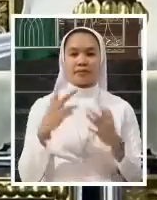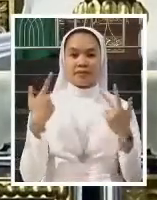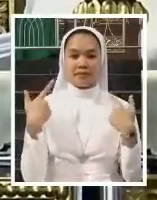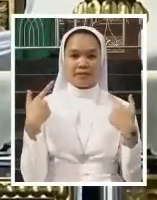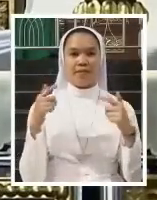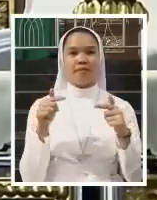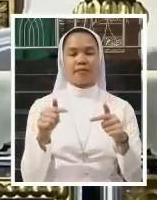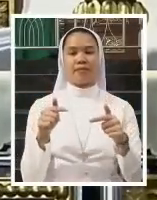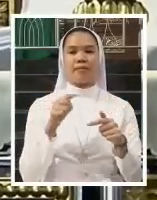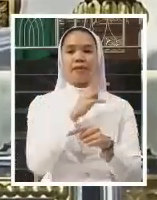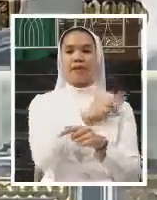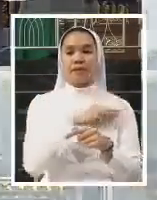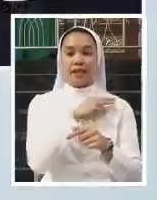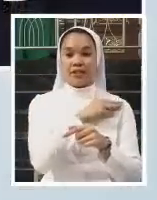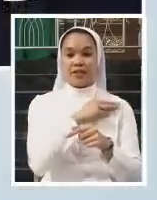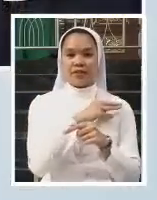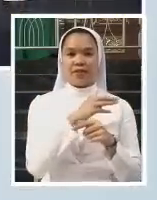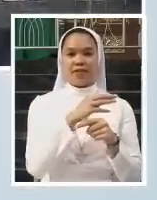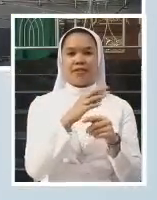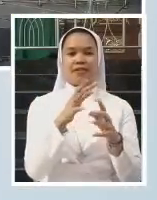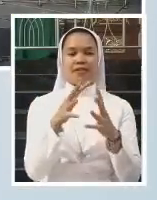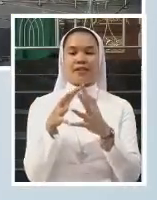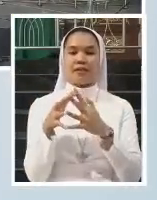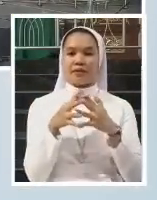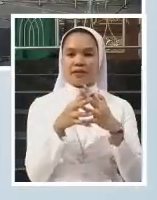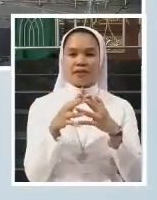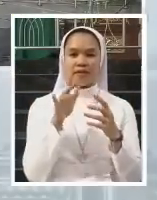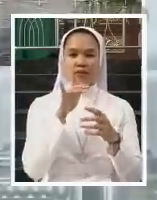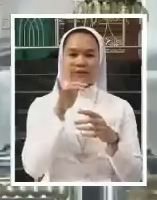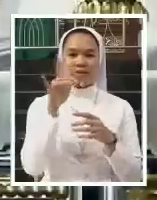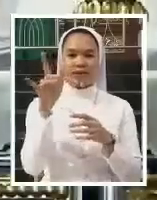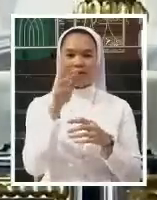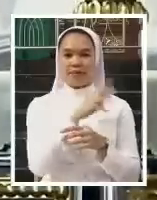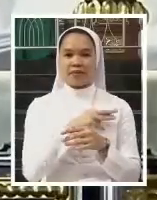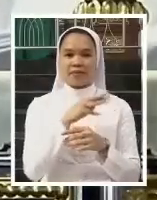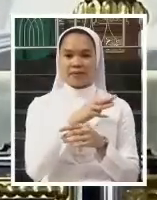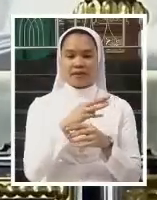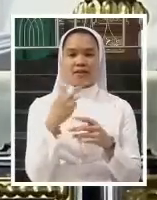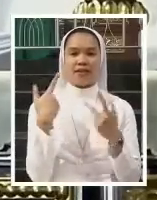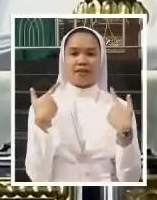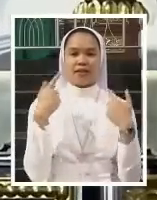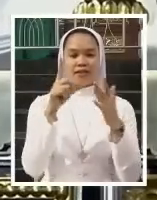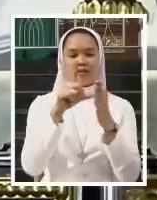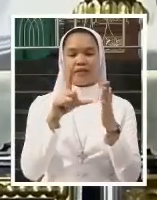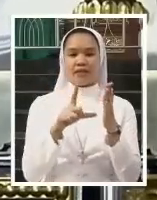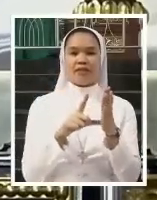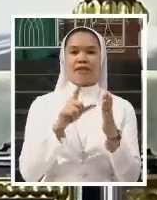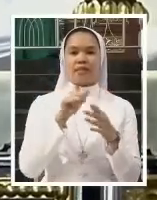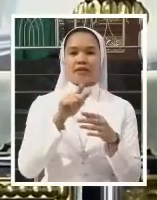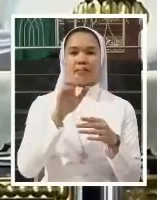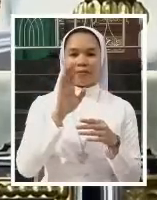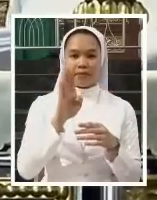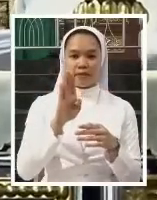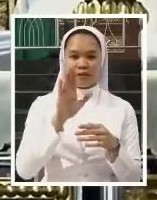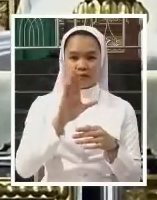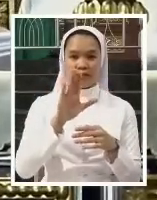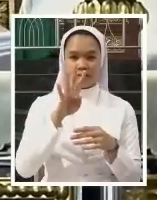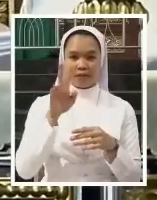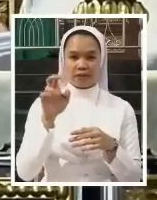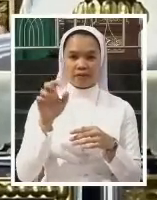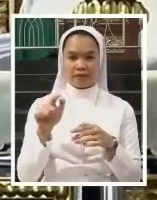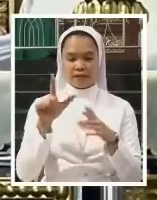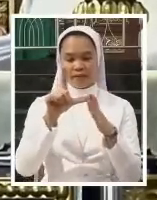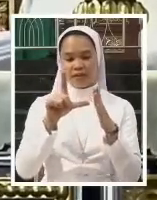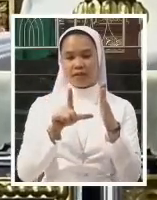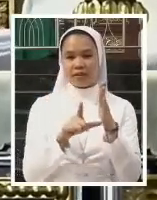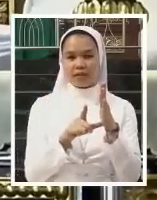Appointment, Mission Abroad. By virtue of the faculty vested in me by Canon 545, I, by the grace of God